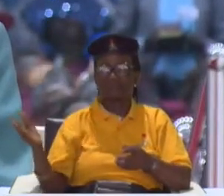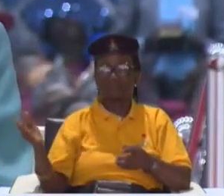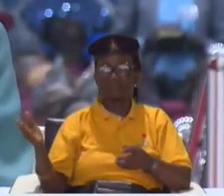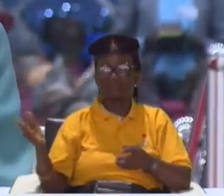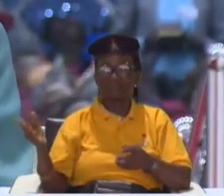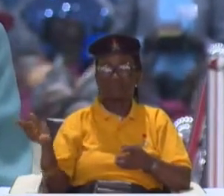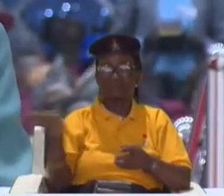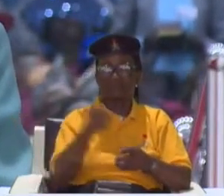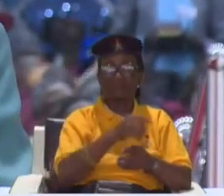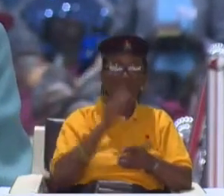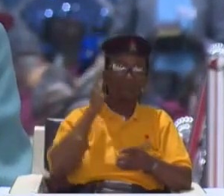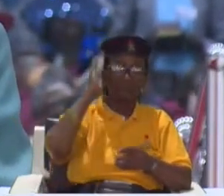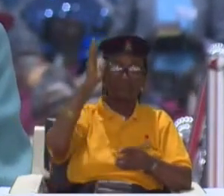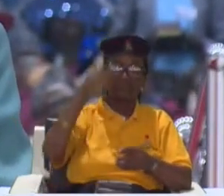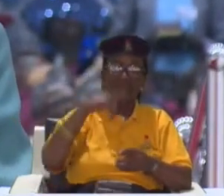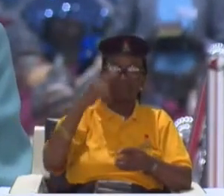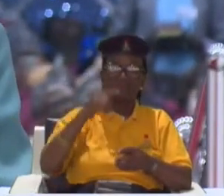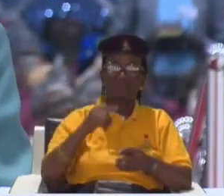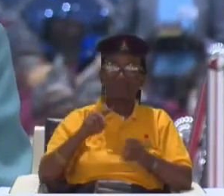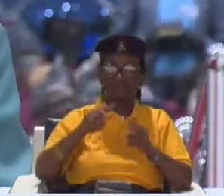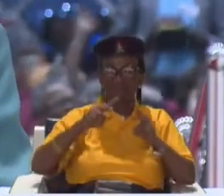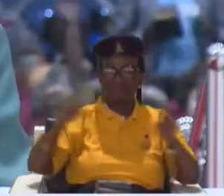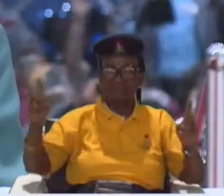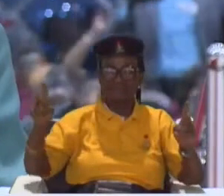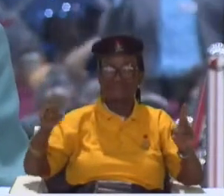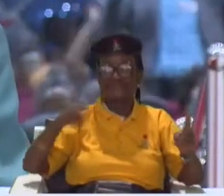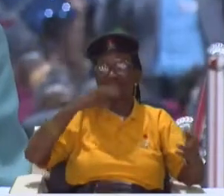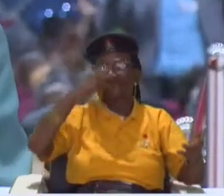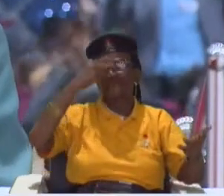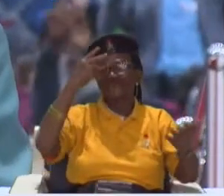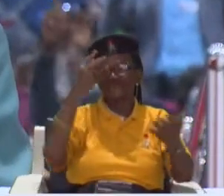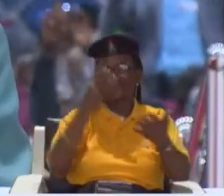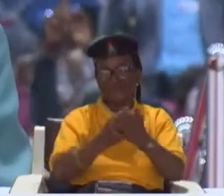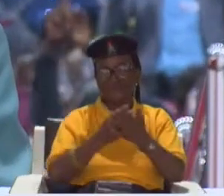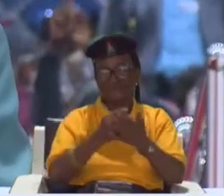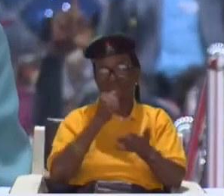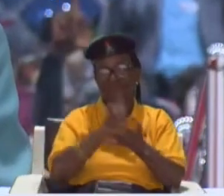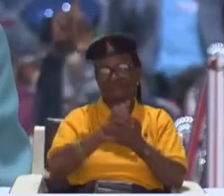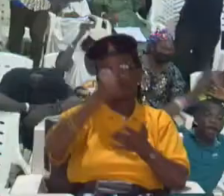you will say very good.